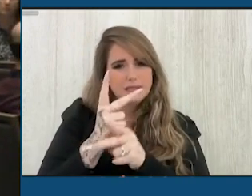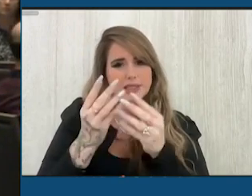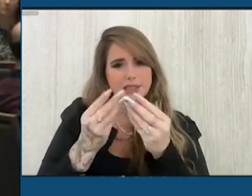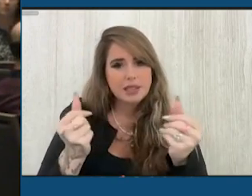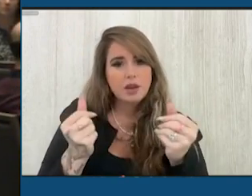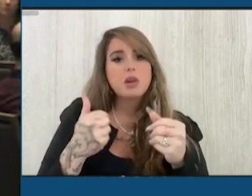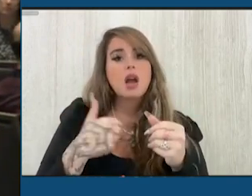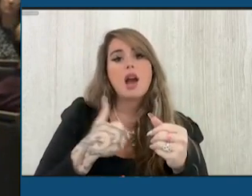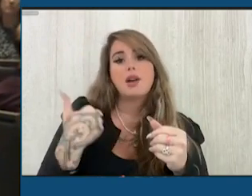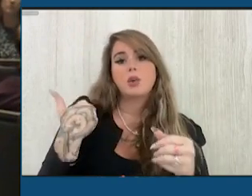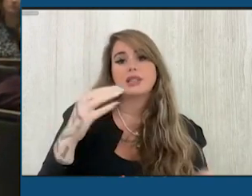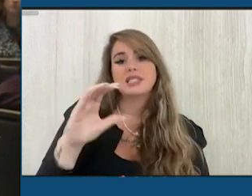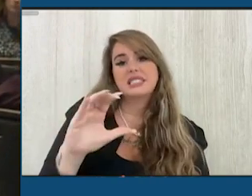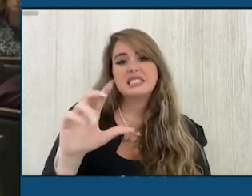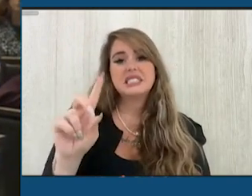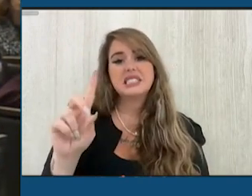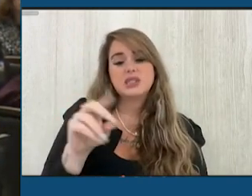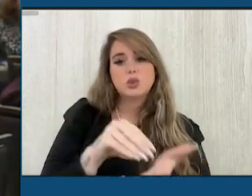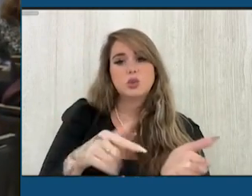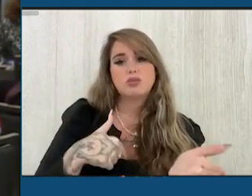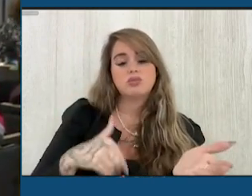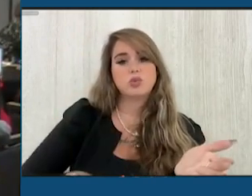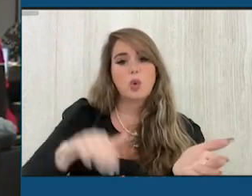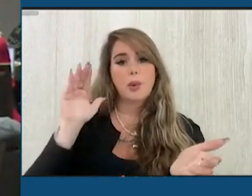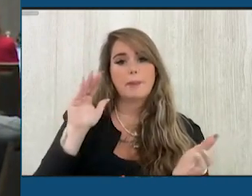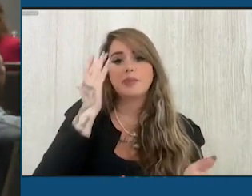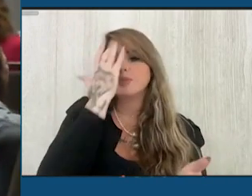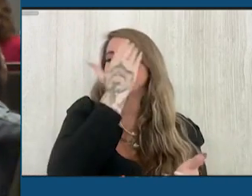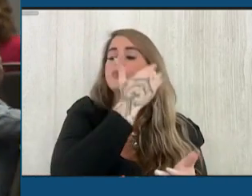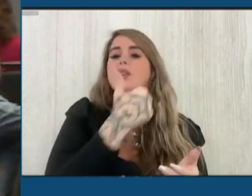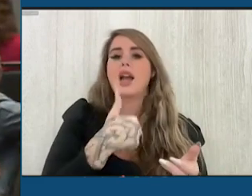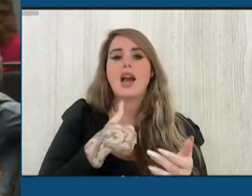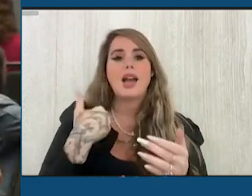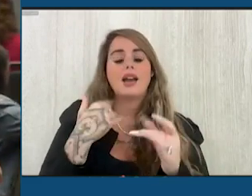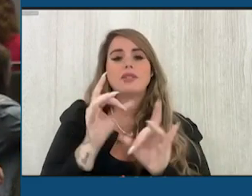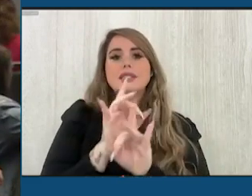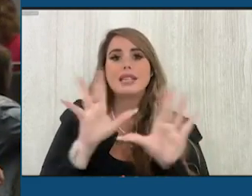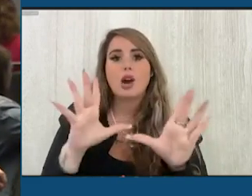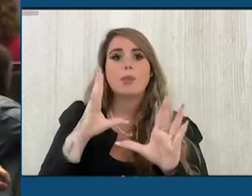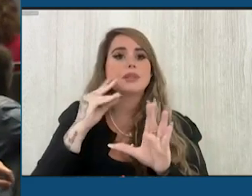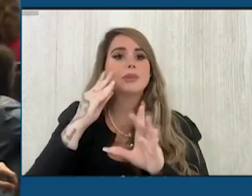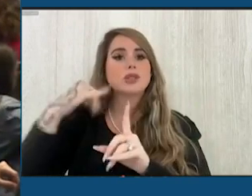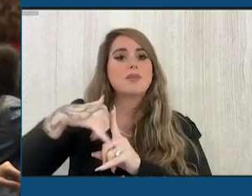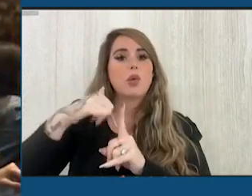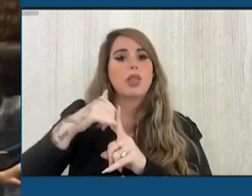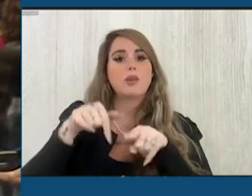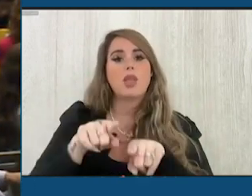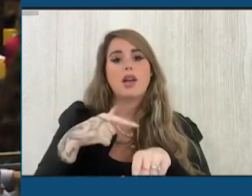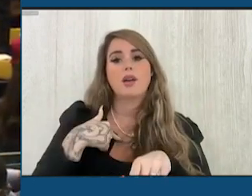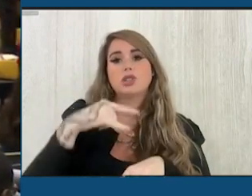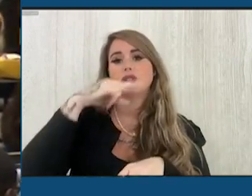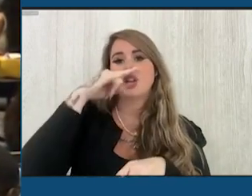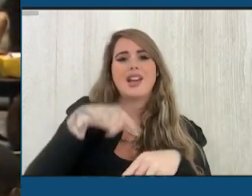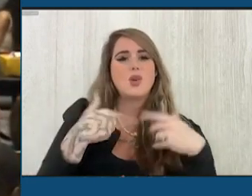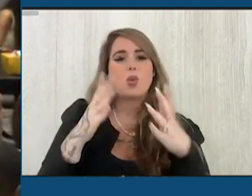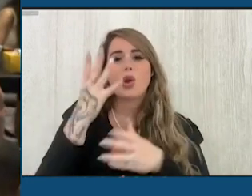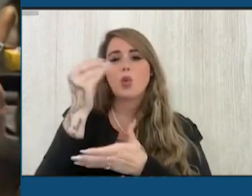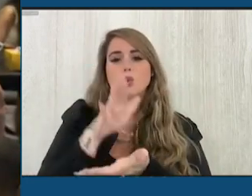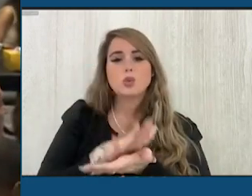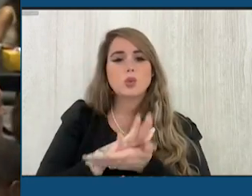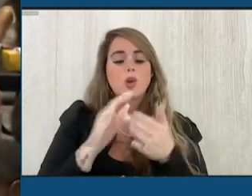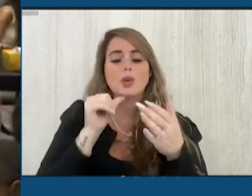a C&D student growing up. I had terrible bullying as a child. I didn't want to go to school. I didn't care about